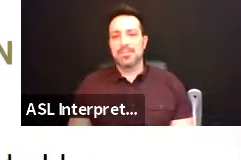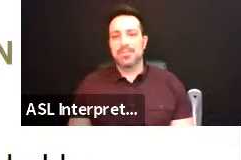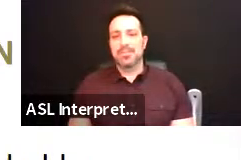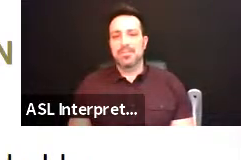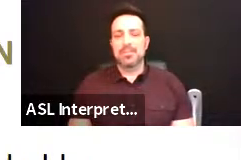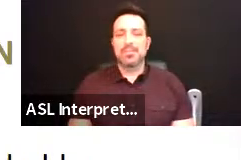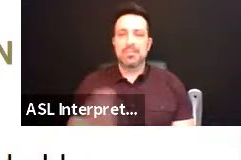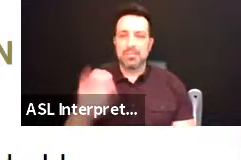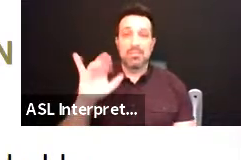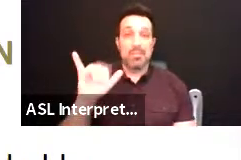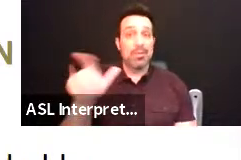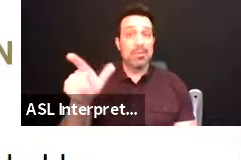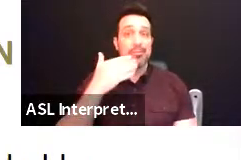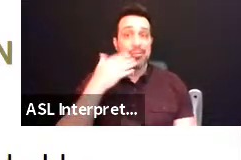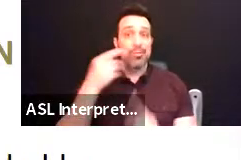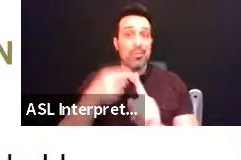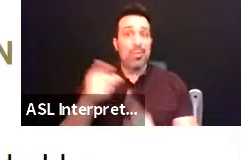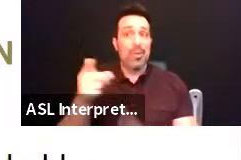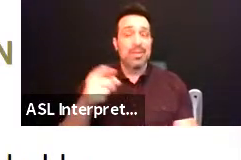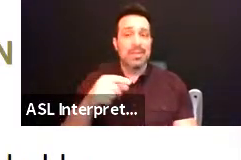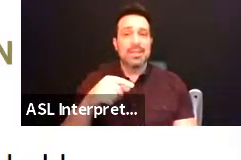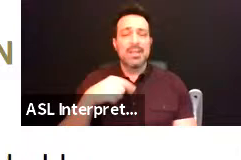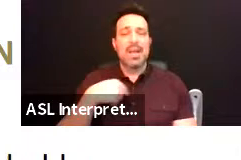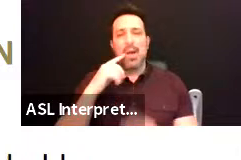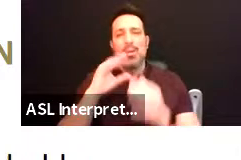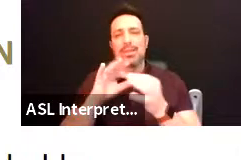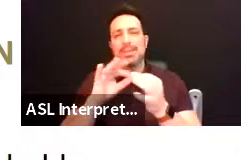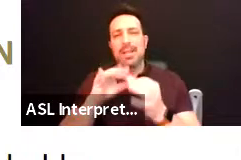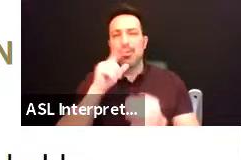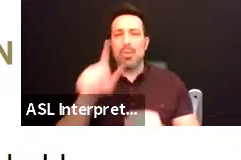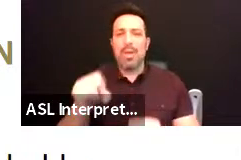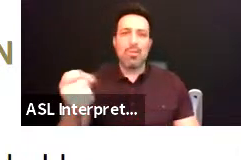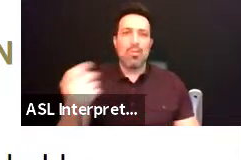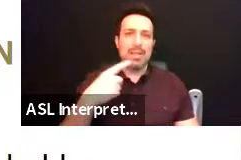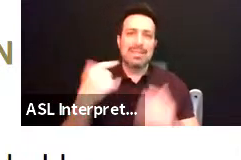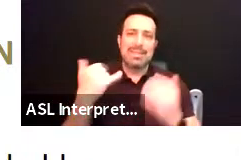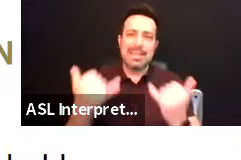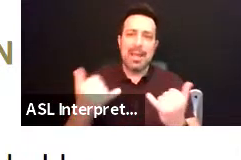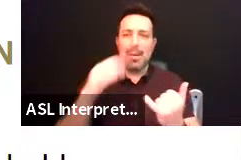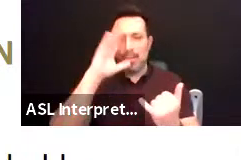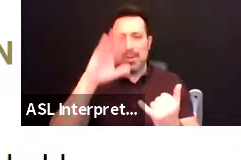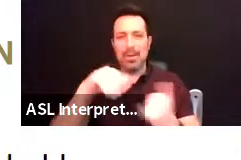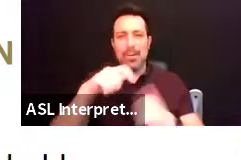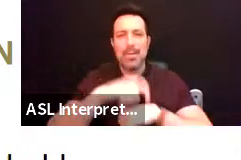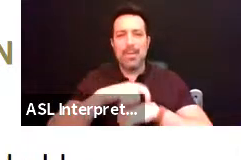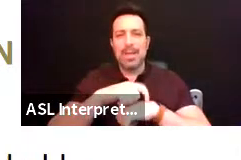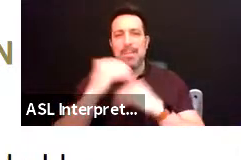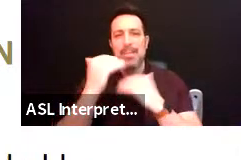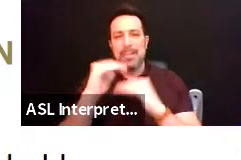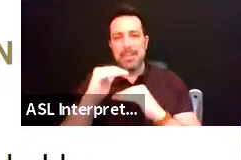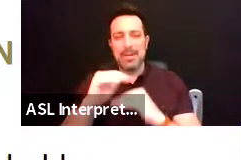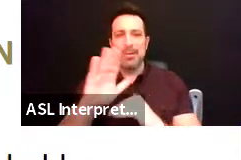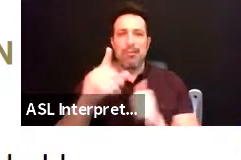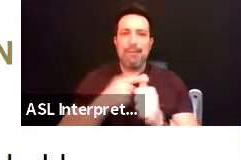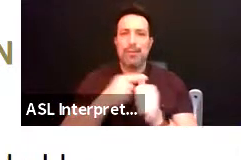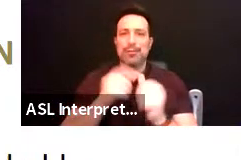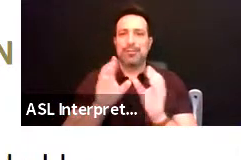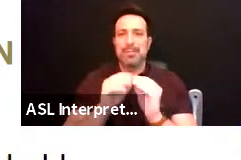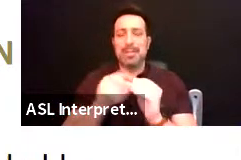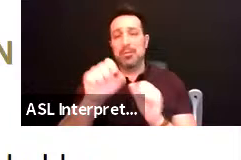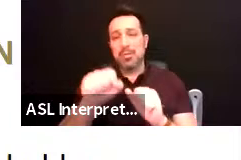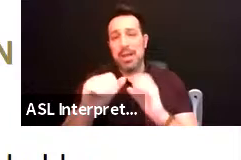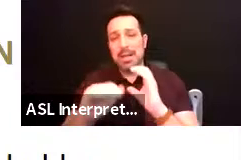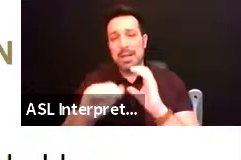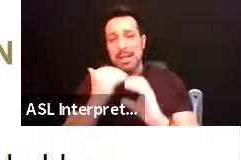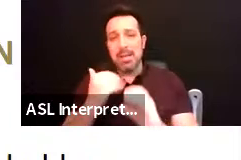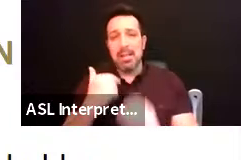Yeah, it's a really good point. And I will just say, you don't have to ask now. I know our time is limited and it's your first meeting. You can